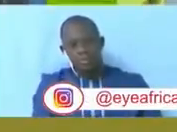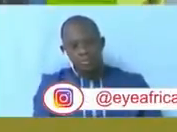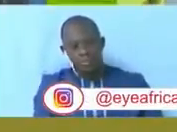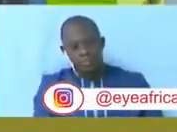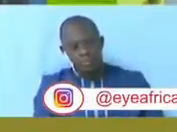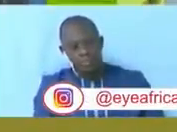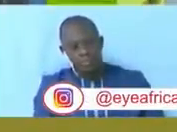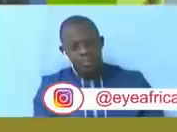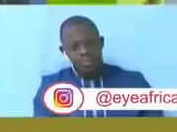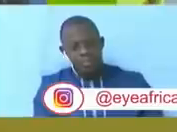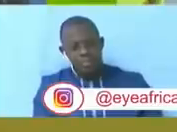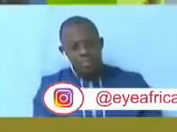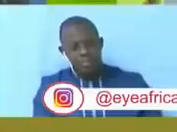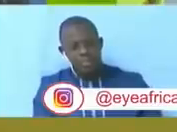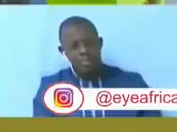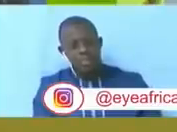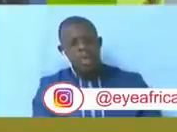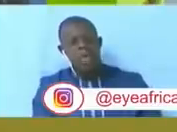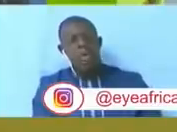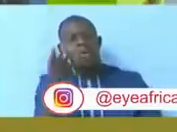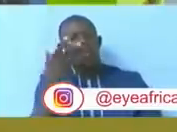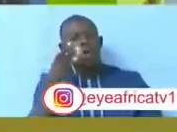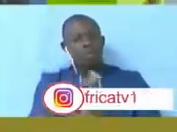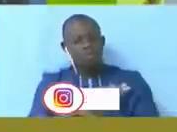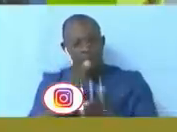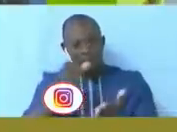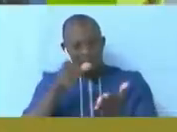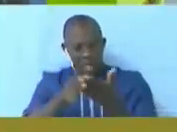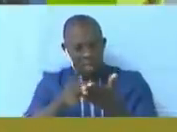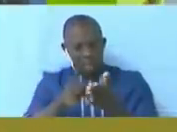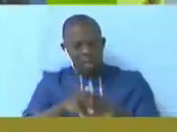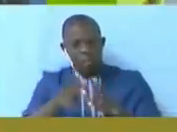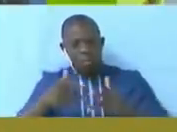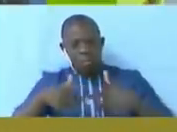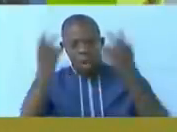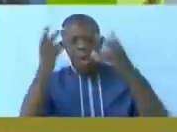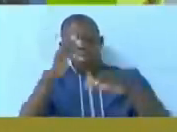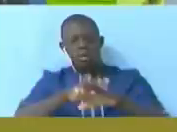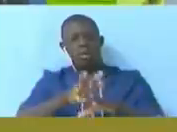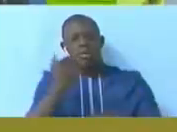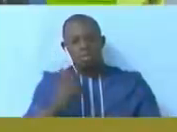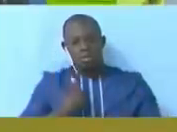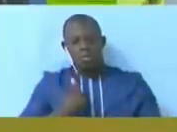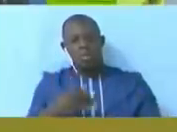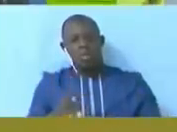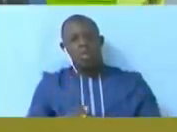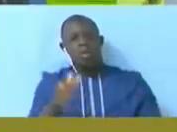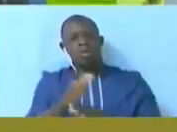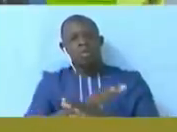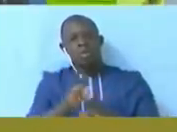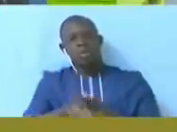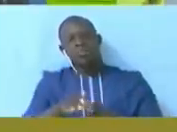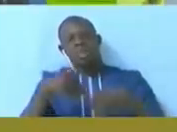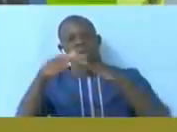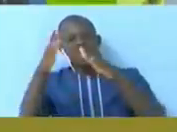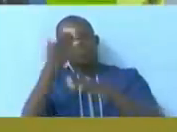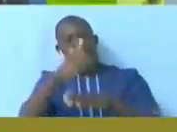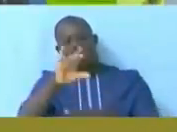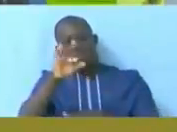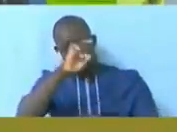ya Abdullahi Kujabi. But when I published that letter. Bar kabringa o letter o nyinga janjang. And they were sacked. Ye